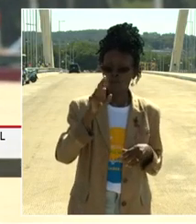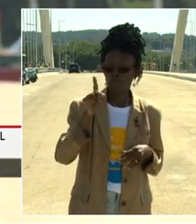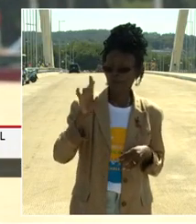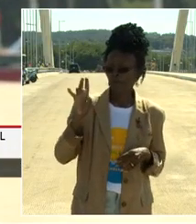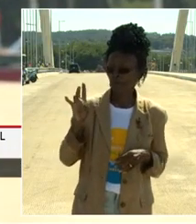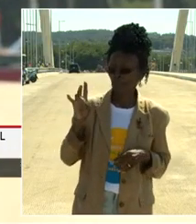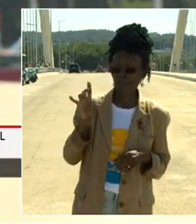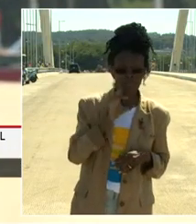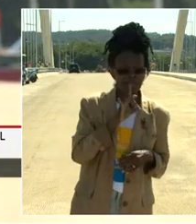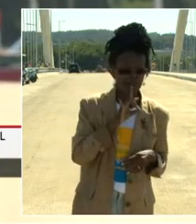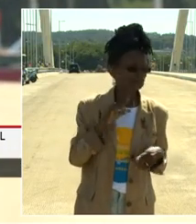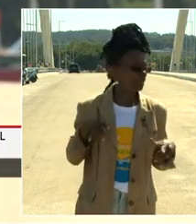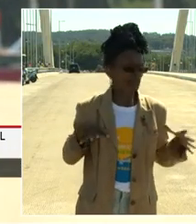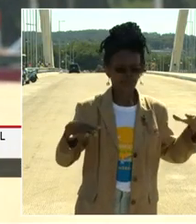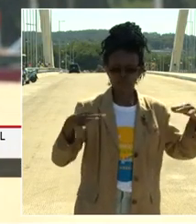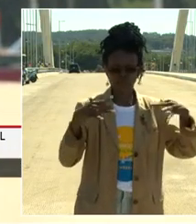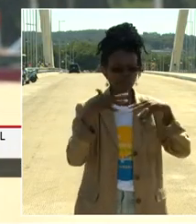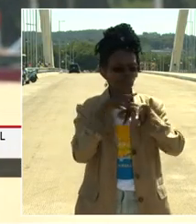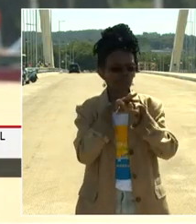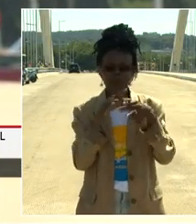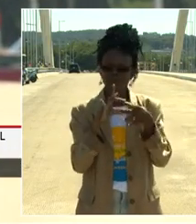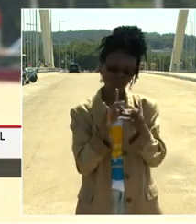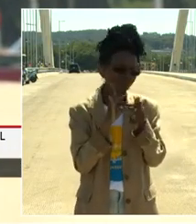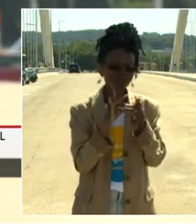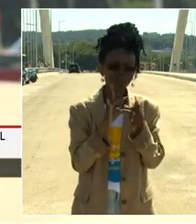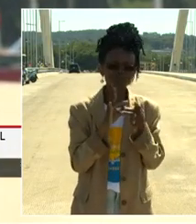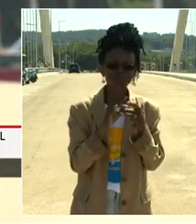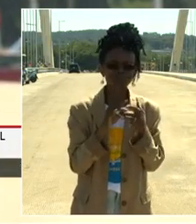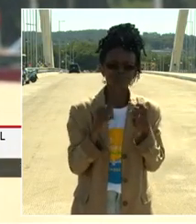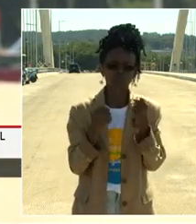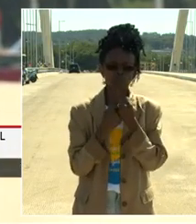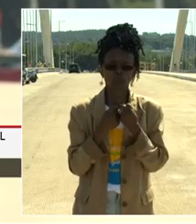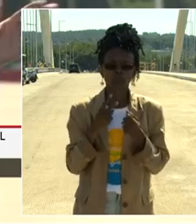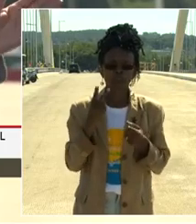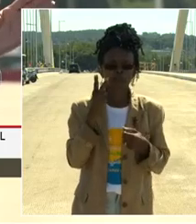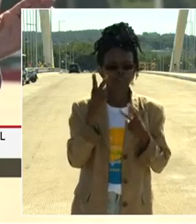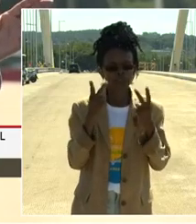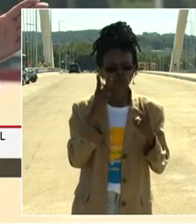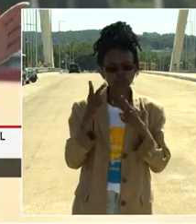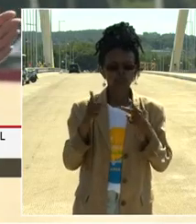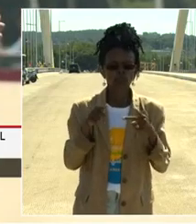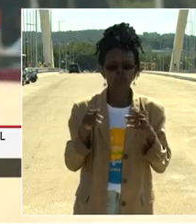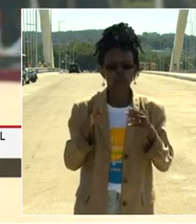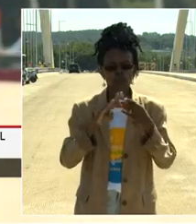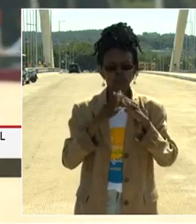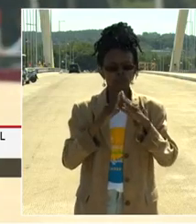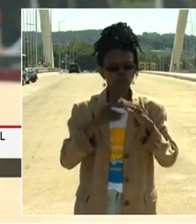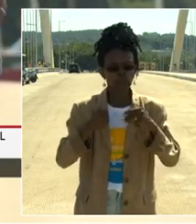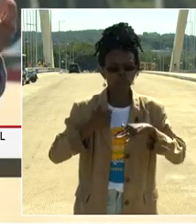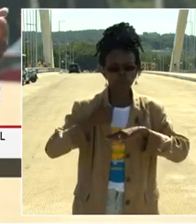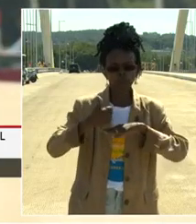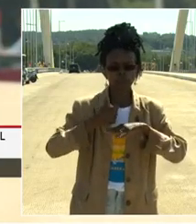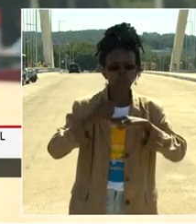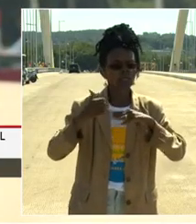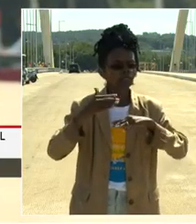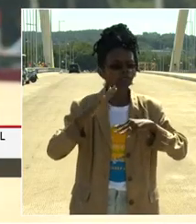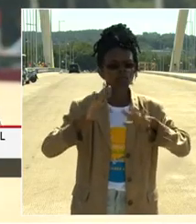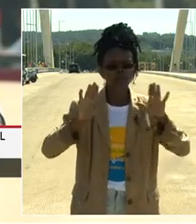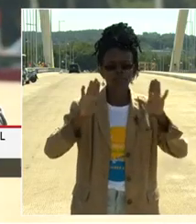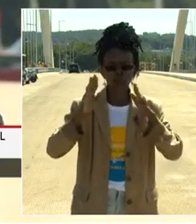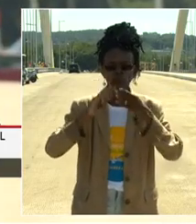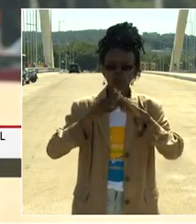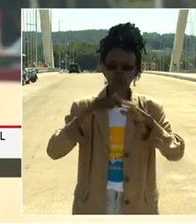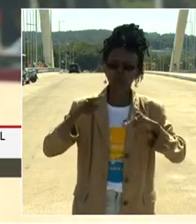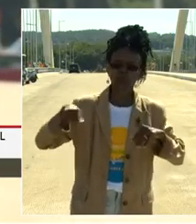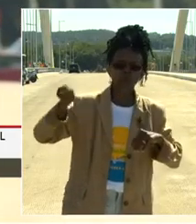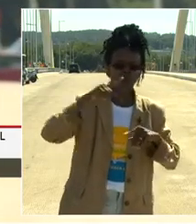of the city, not to mention visitors and commuters. There's no bridge, I